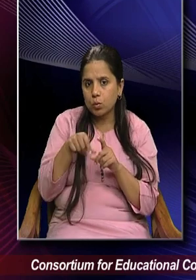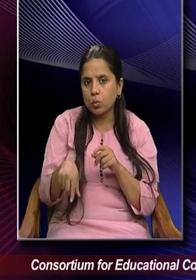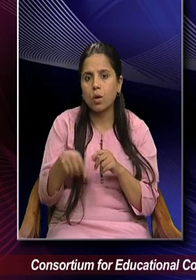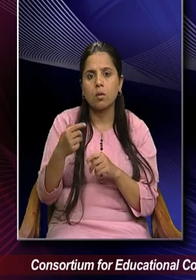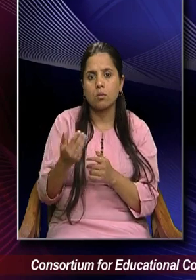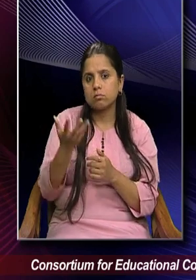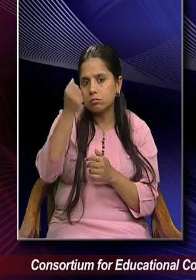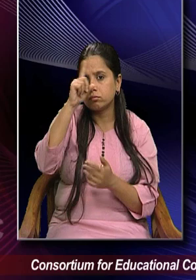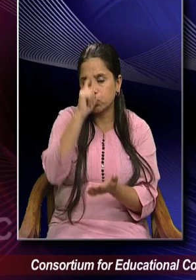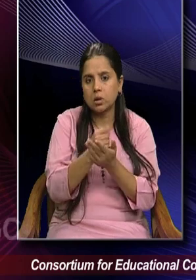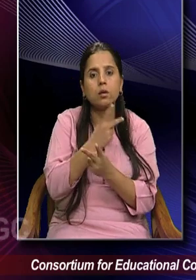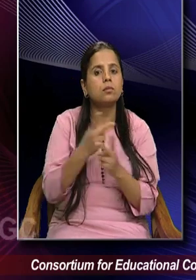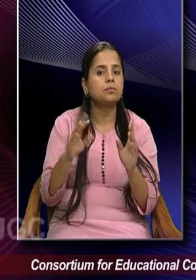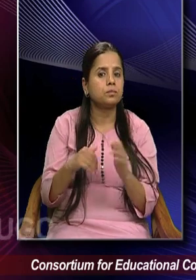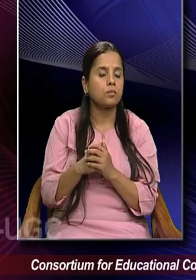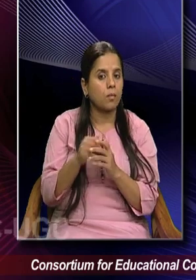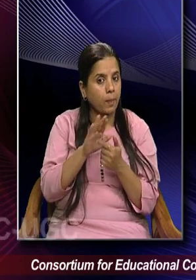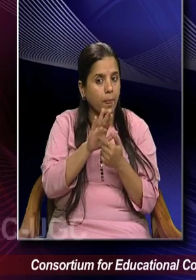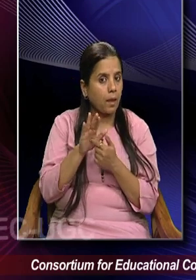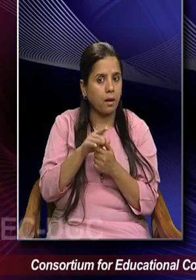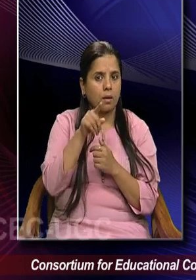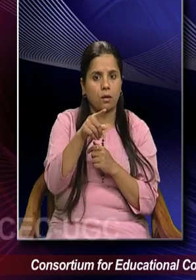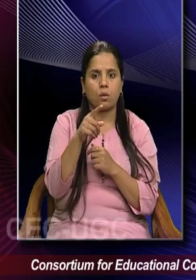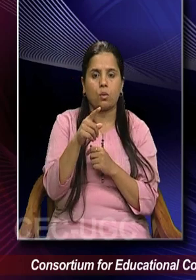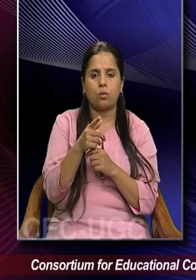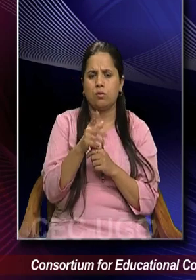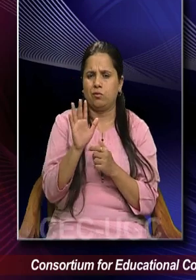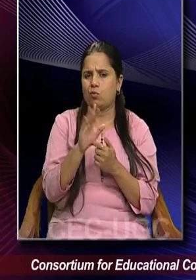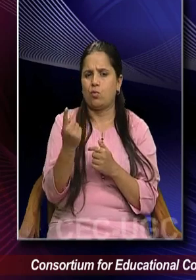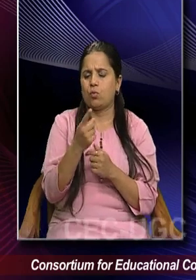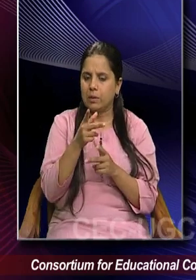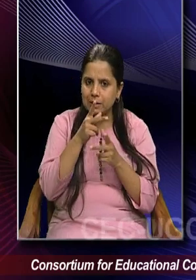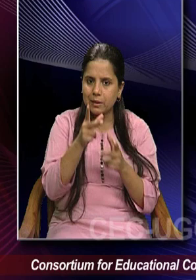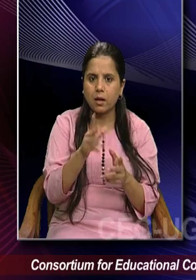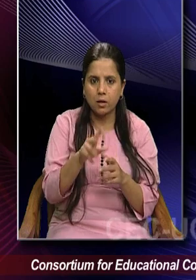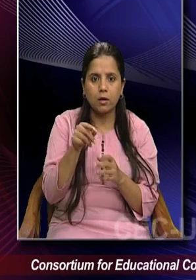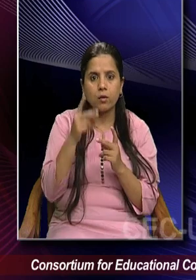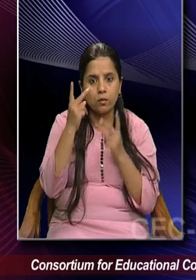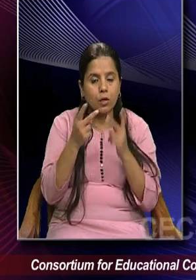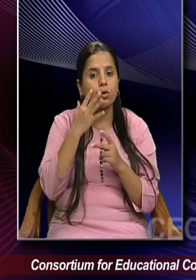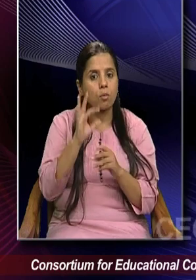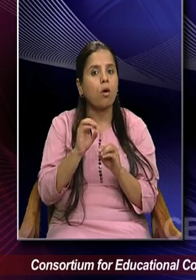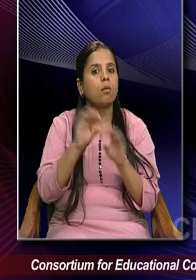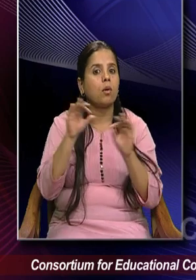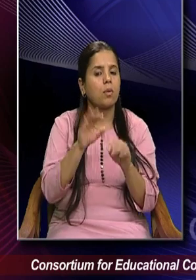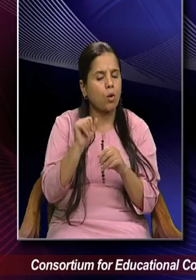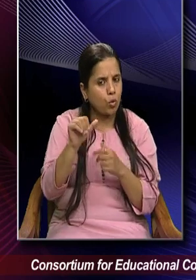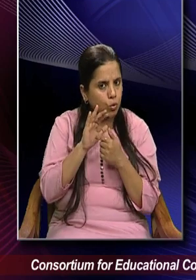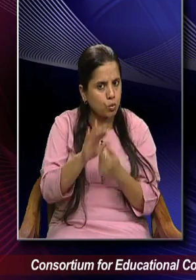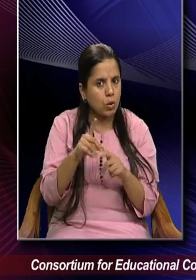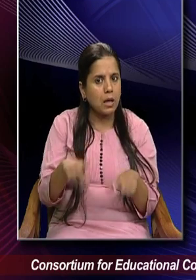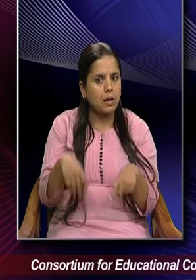stakeholders of the issues. Show, don't just tell. Visuals are critical in broadcast. Show their